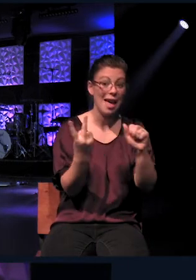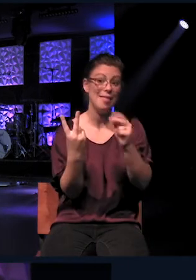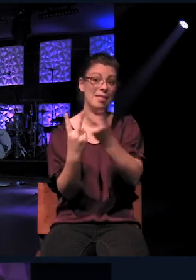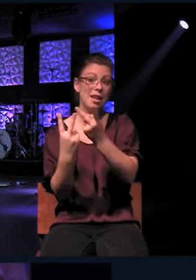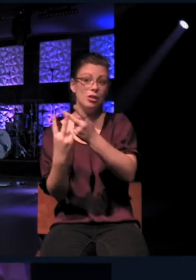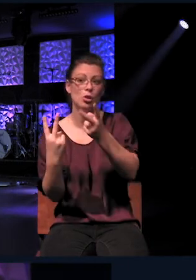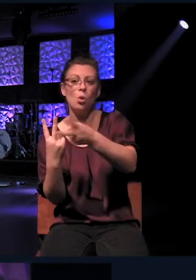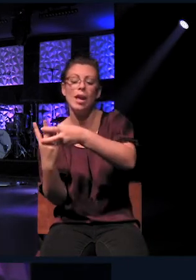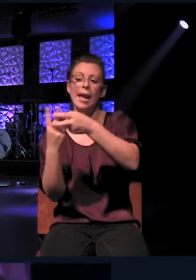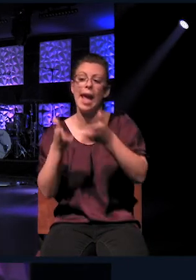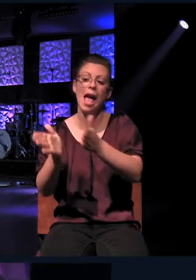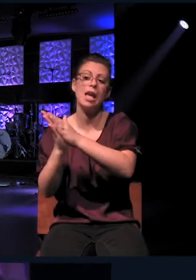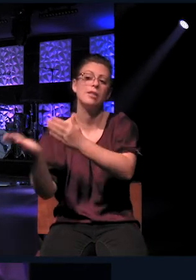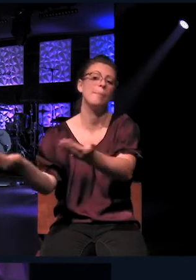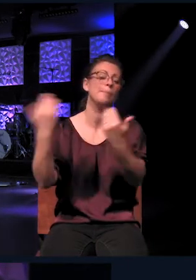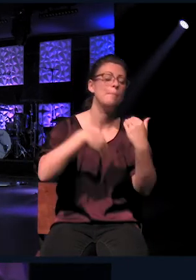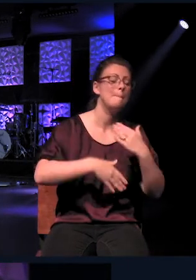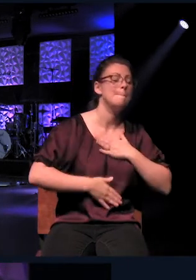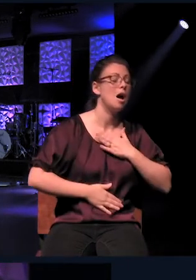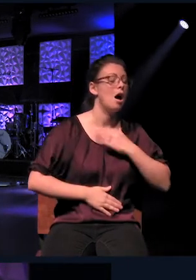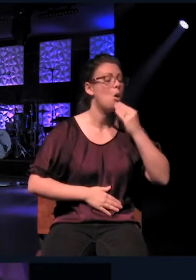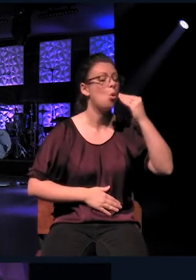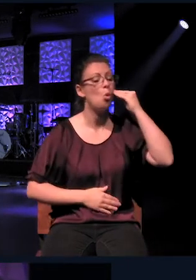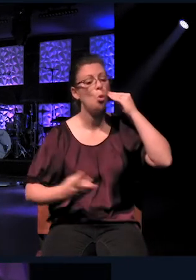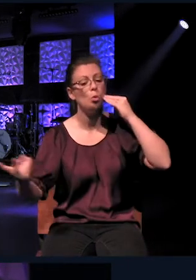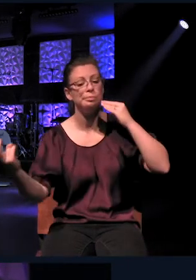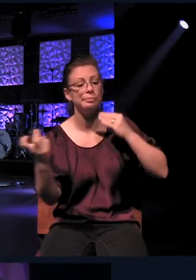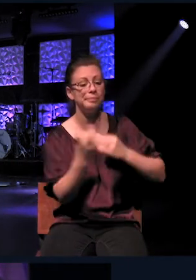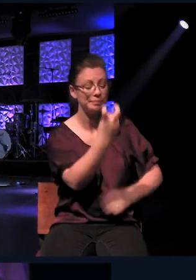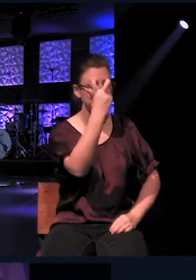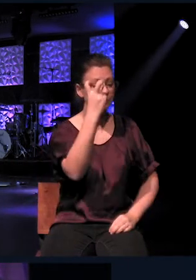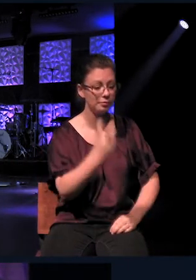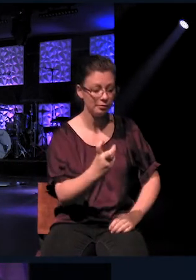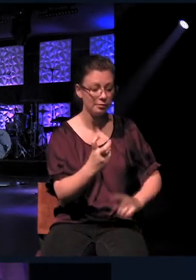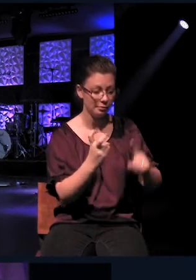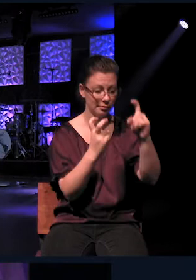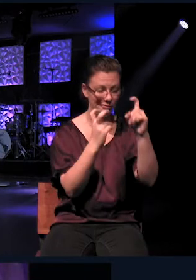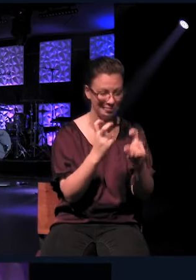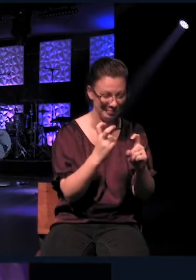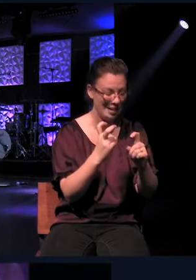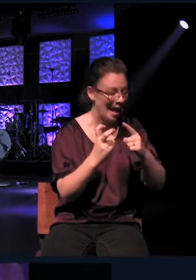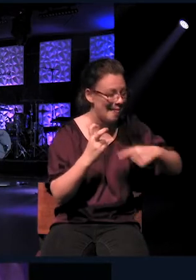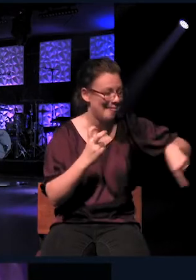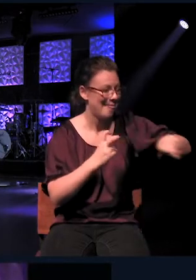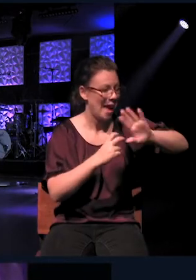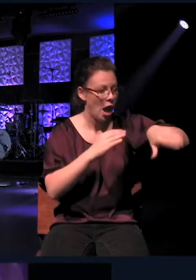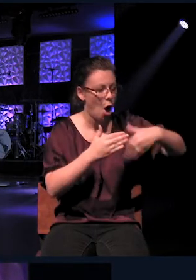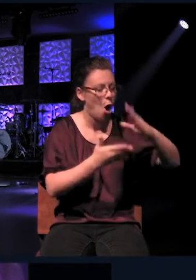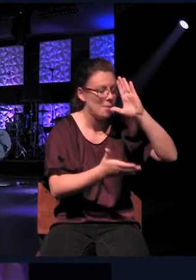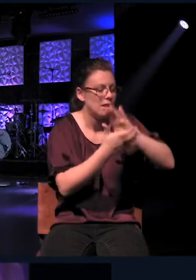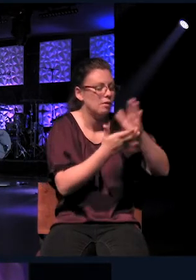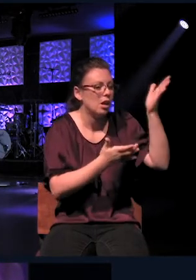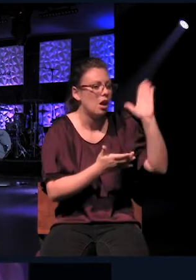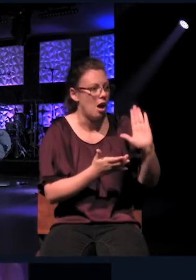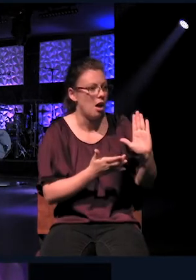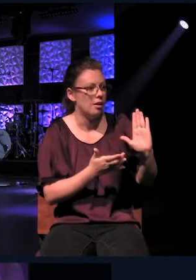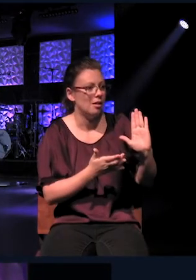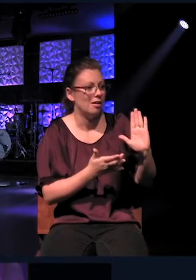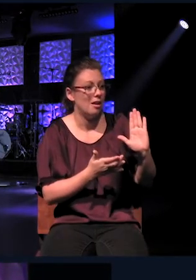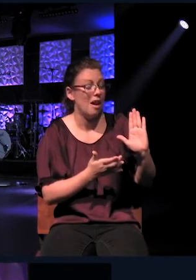entire household rejoiced because they all believed in God. This man's entire